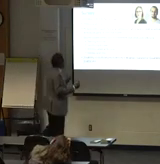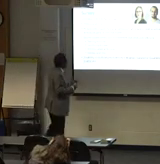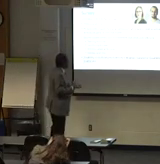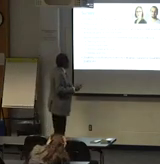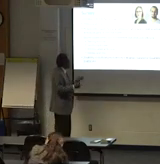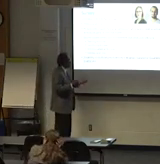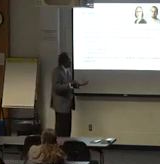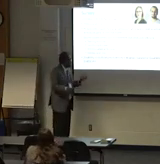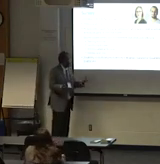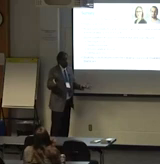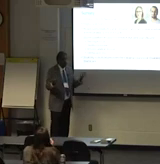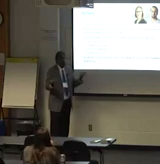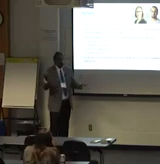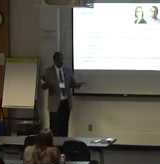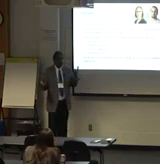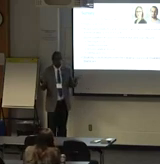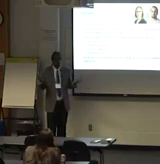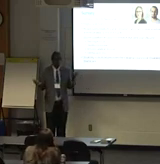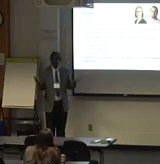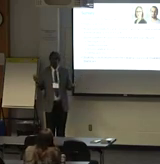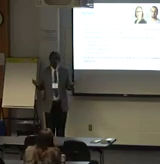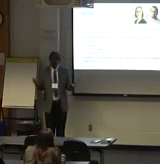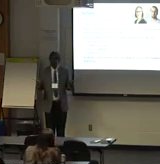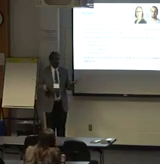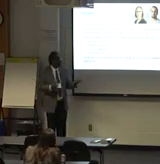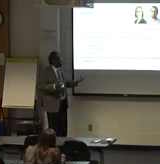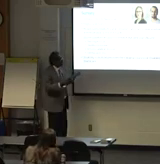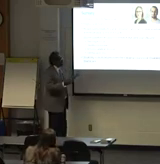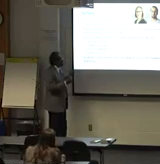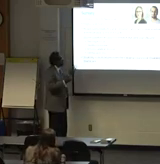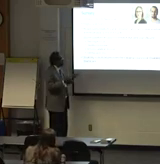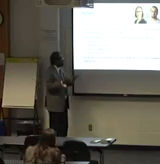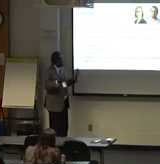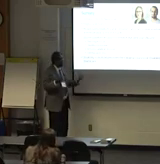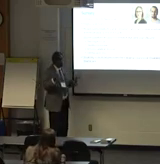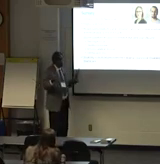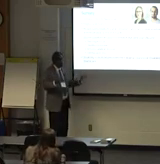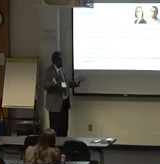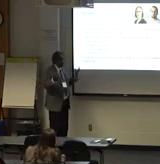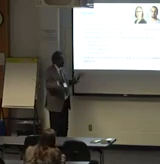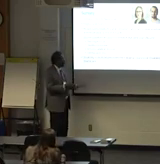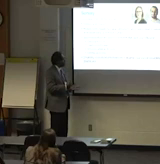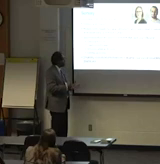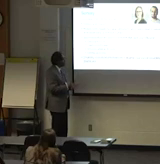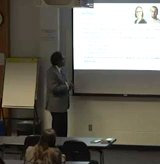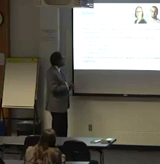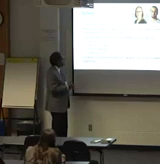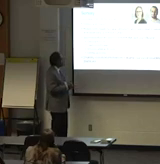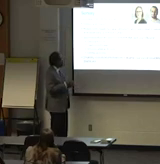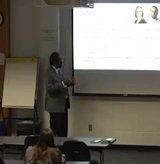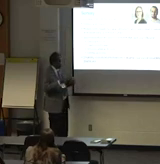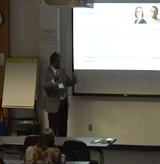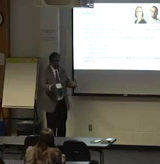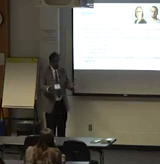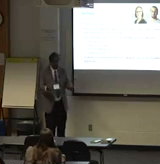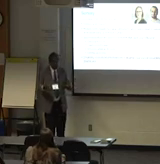well, what didn't work well, essentially. We call them barriers and facilitators in our world, but really, what are the pros and cons? What are the challenges? And what are